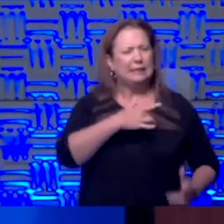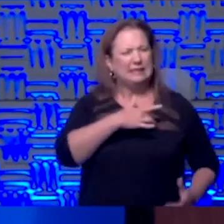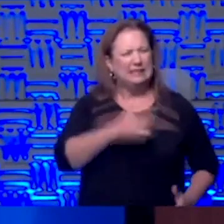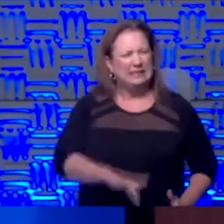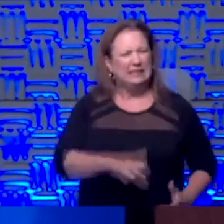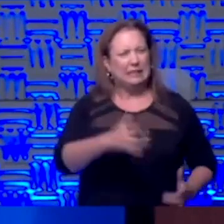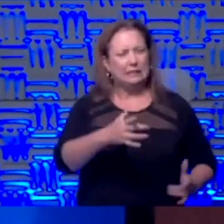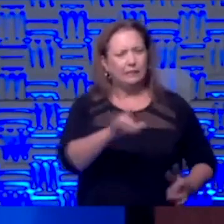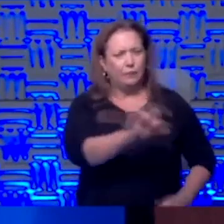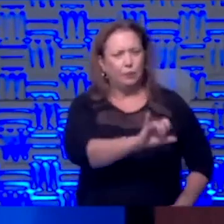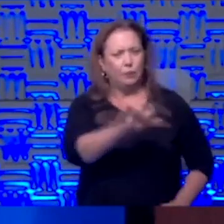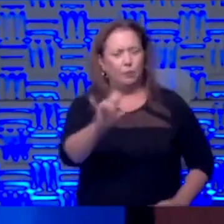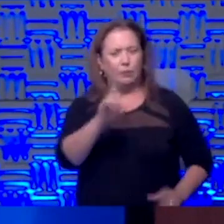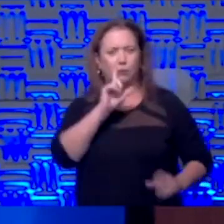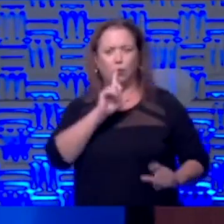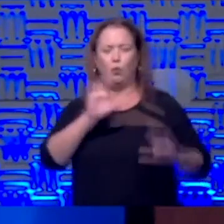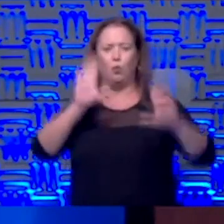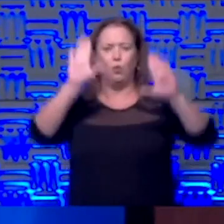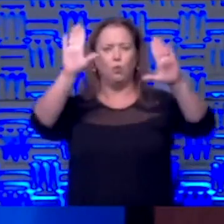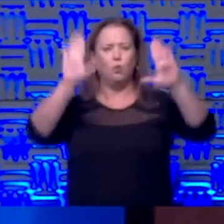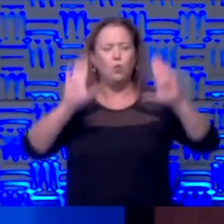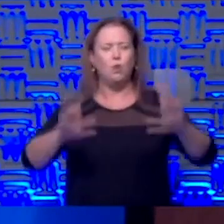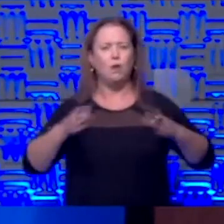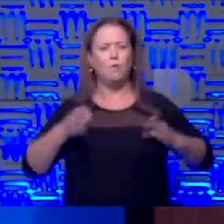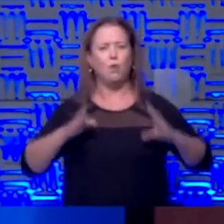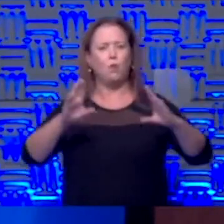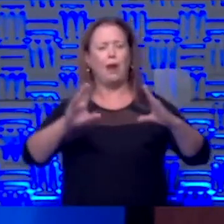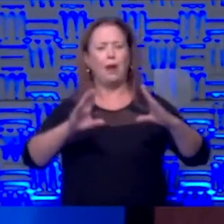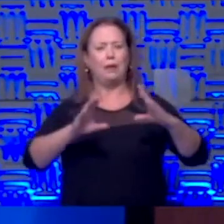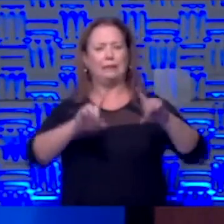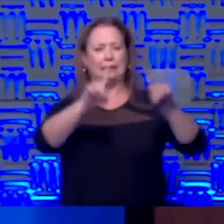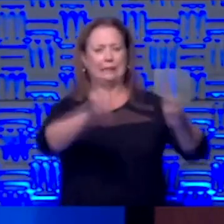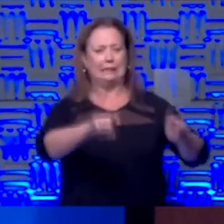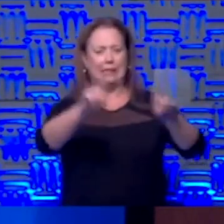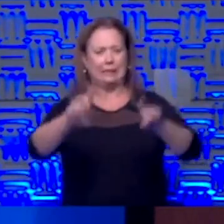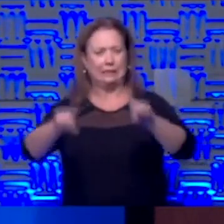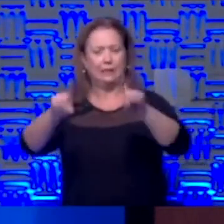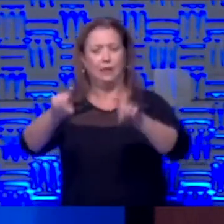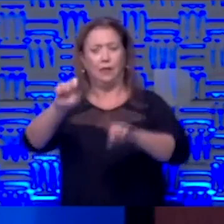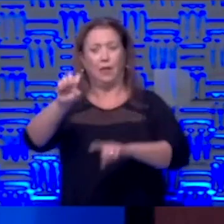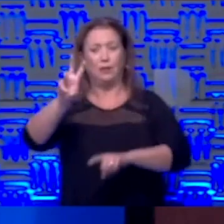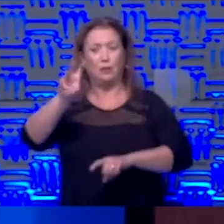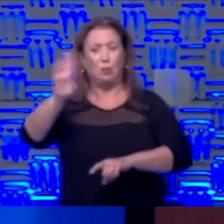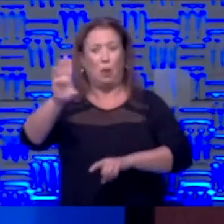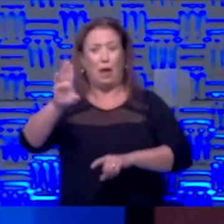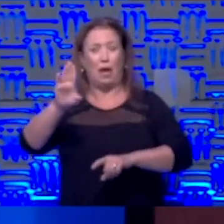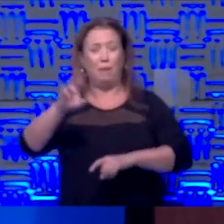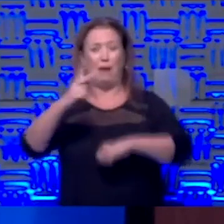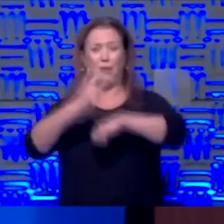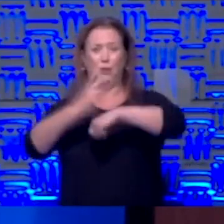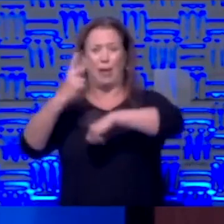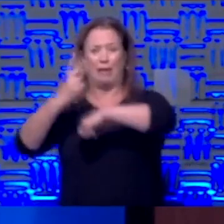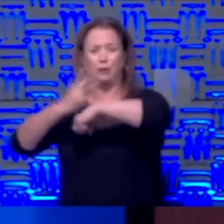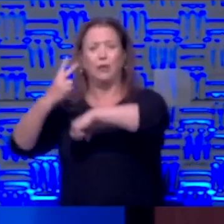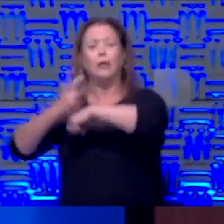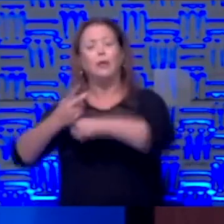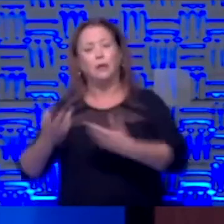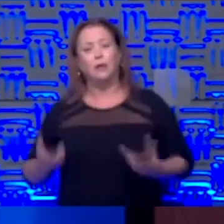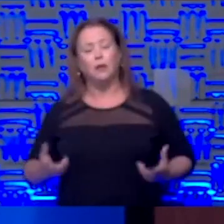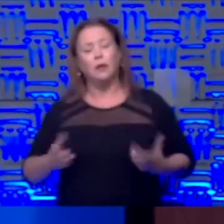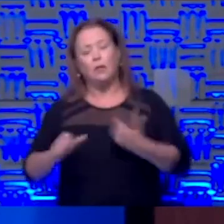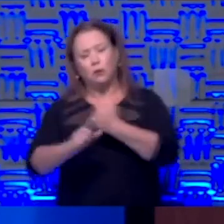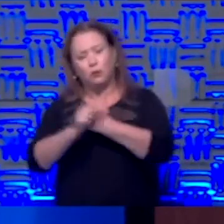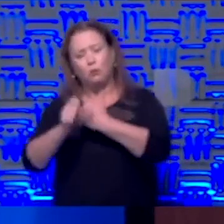but a great way to do significant screenings, like having to do the screenings of the Royals. We're actually doing a nasal swab every other day. A, painful. B, may begin to get some